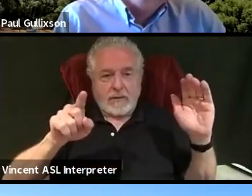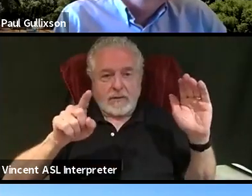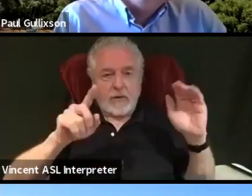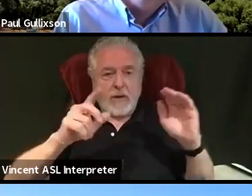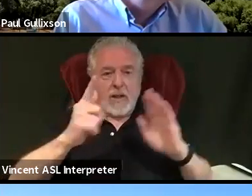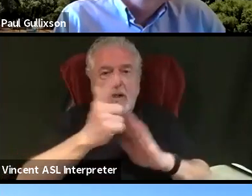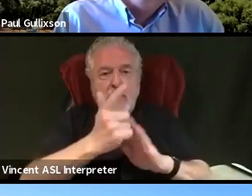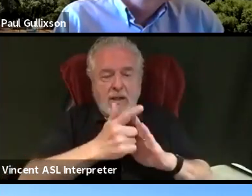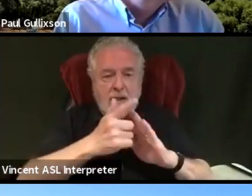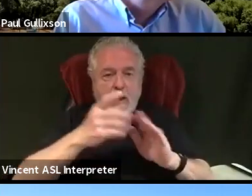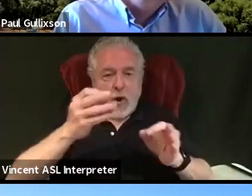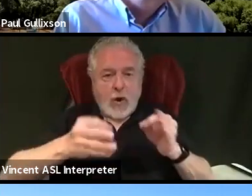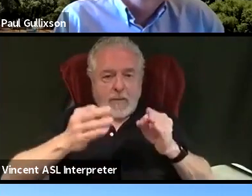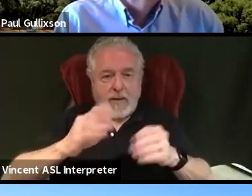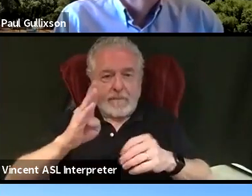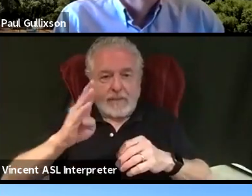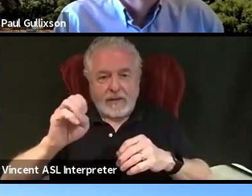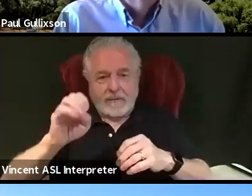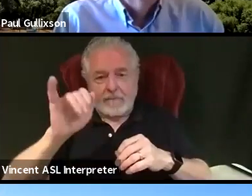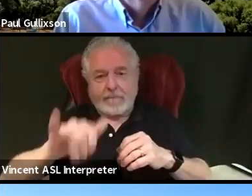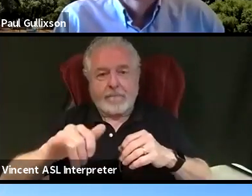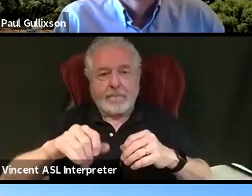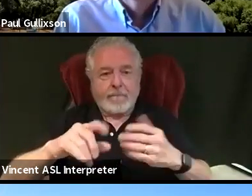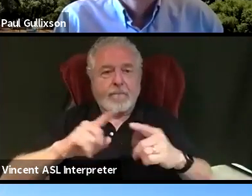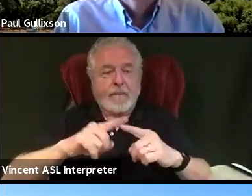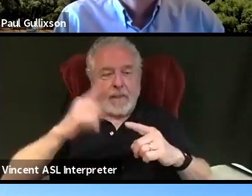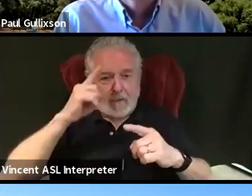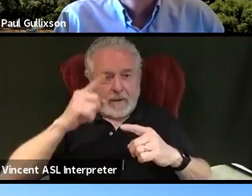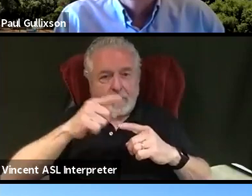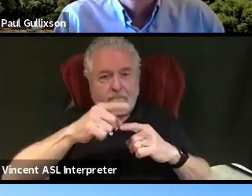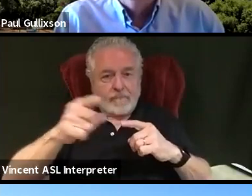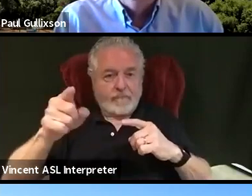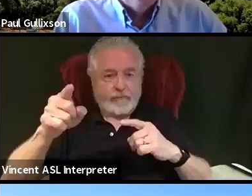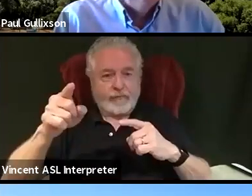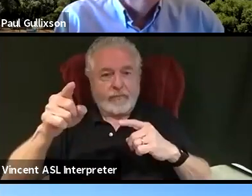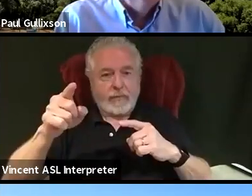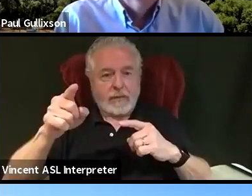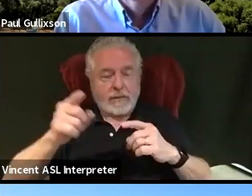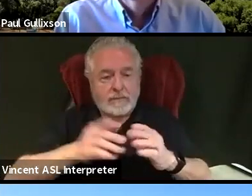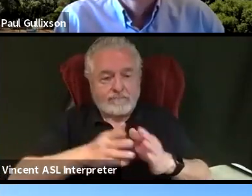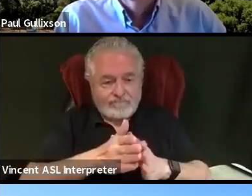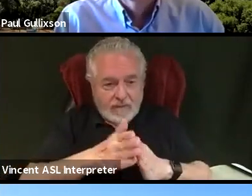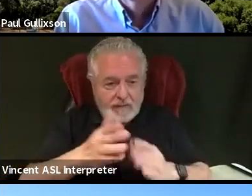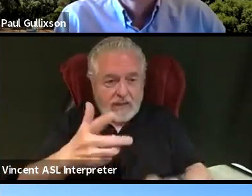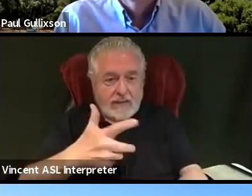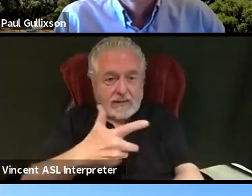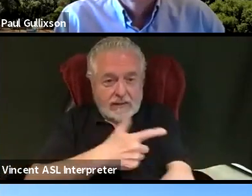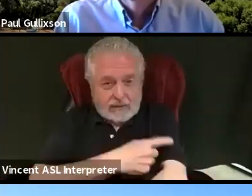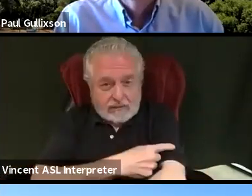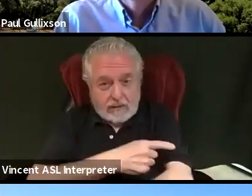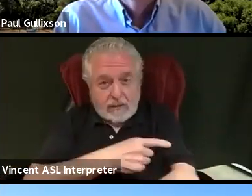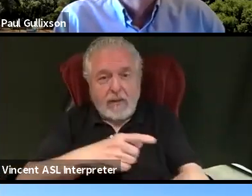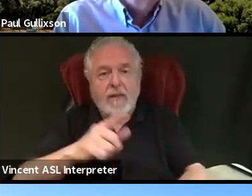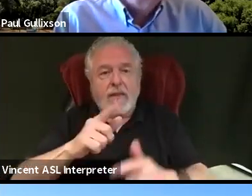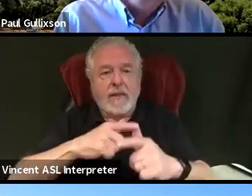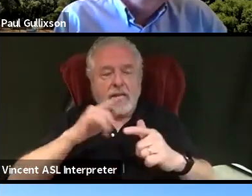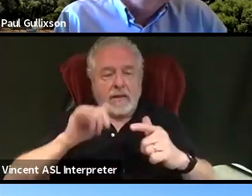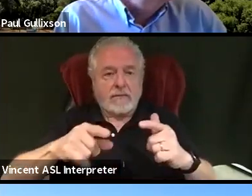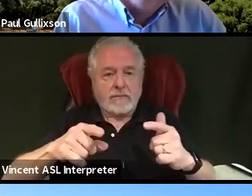the legal court fights might be on that. But I think if you incentivize people to get the vaccine, saying